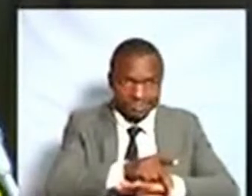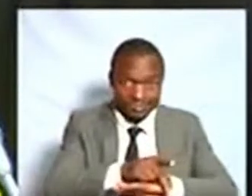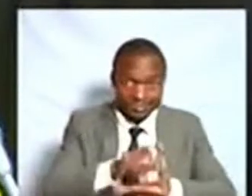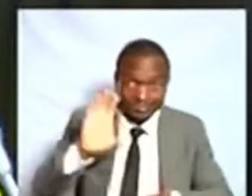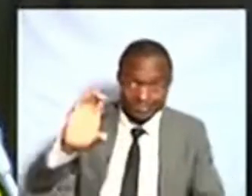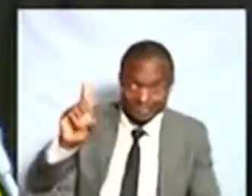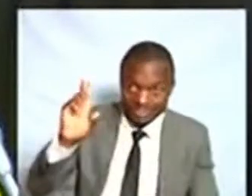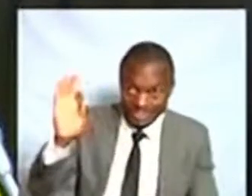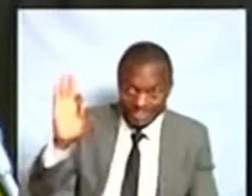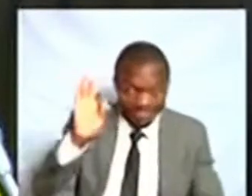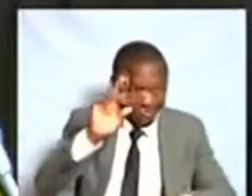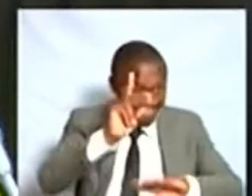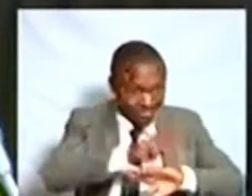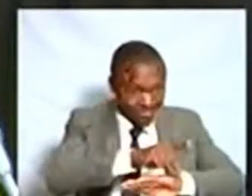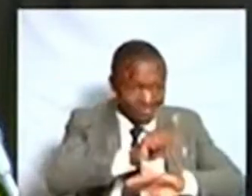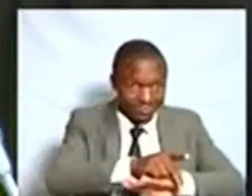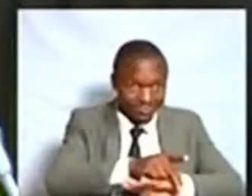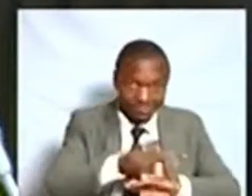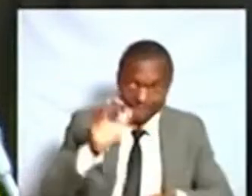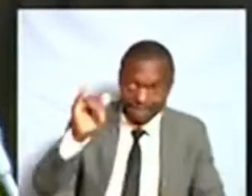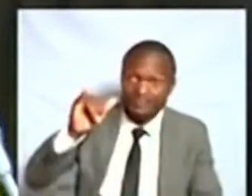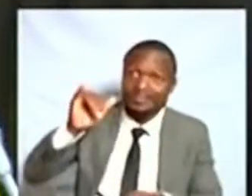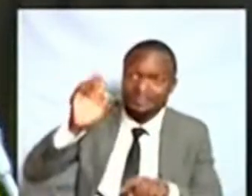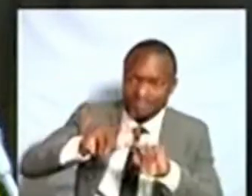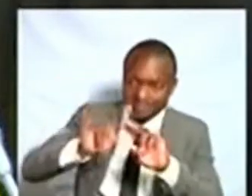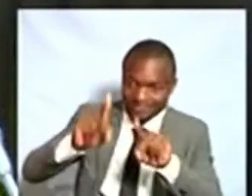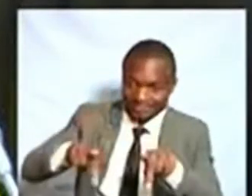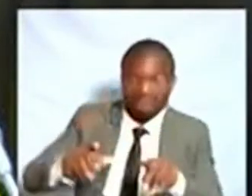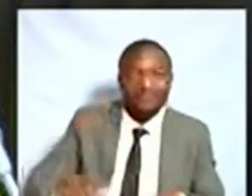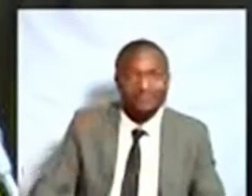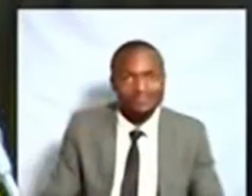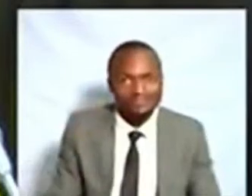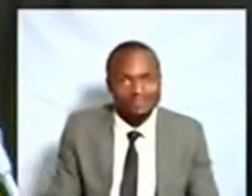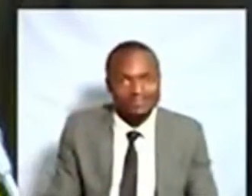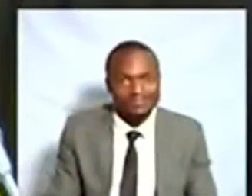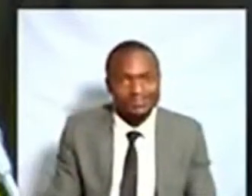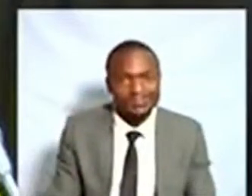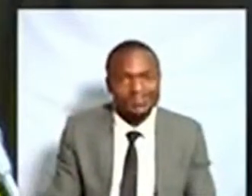CDF project. Yes, Chair.